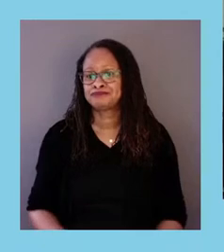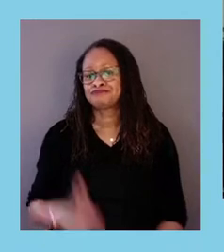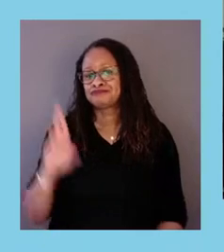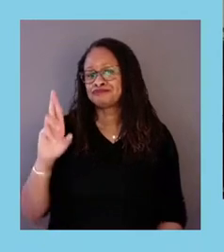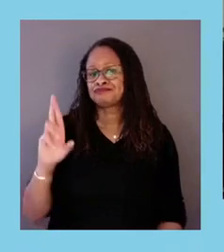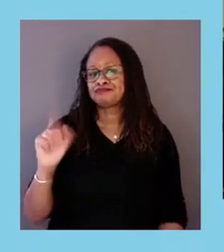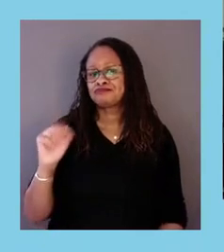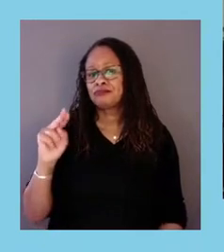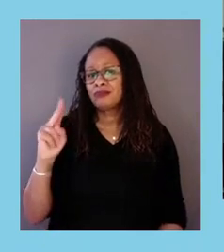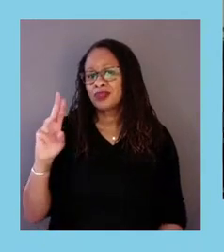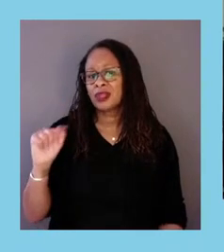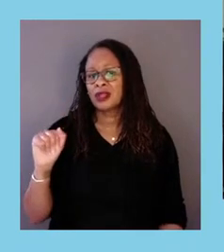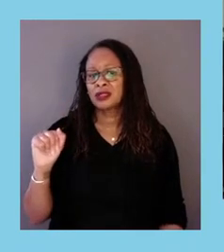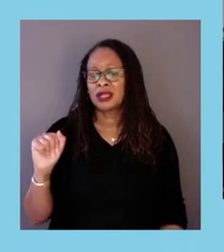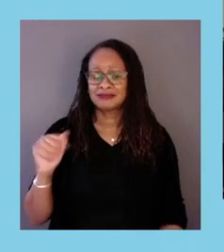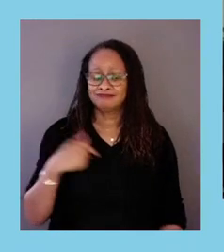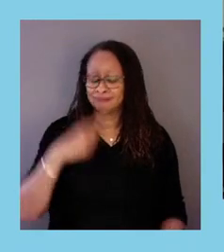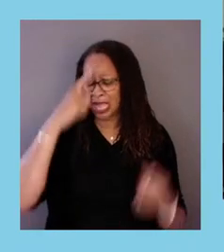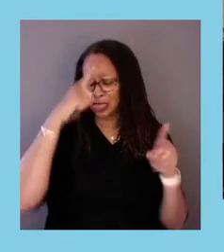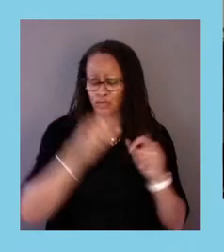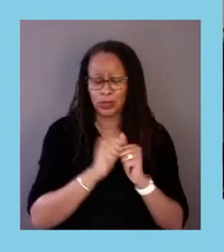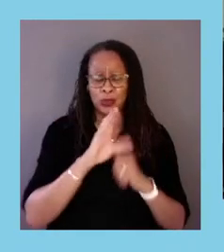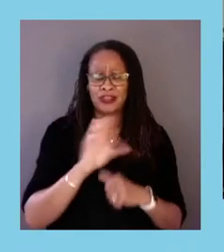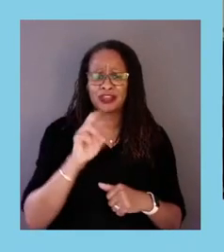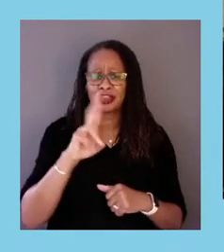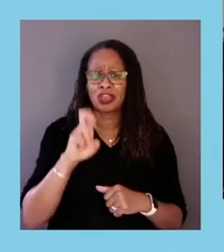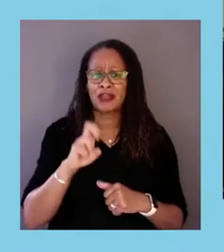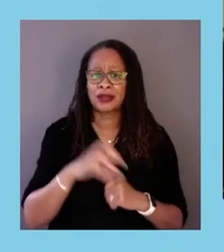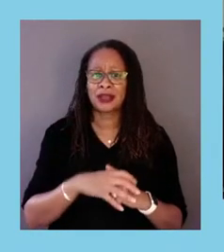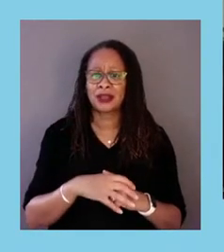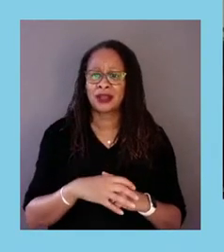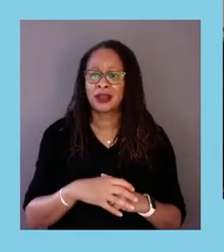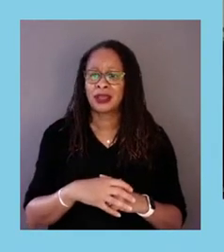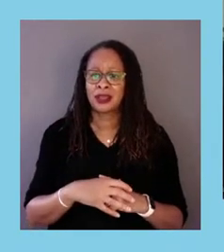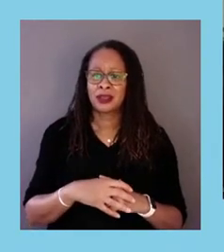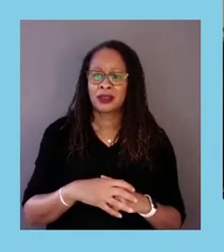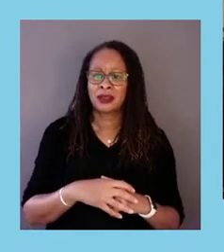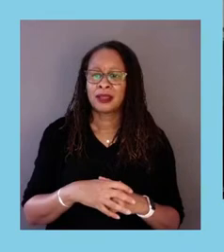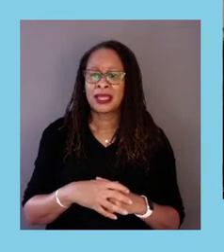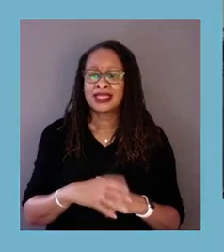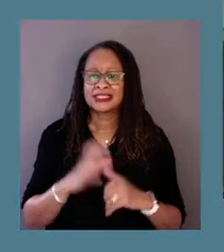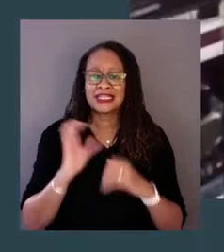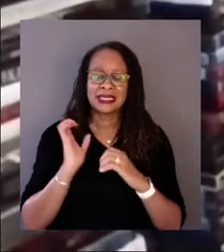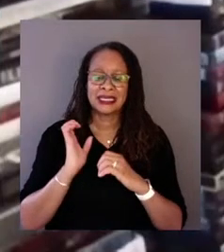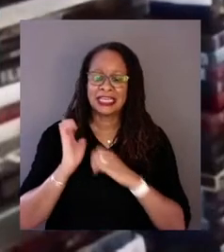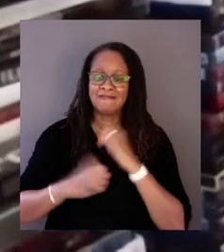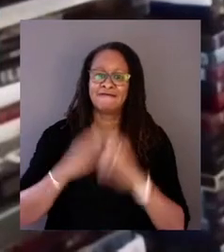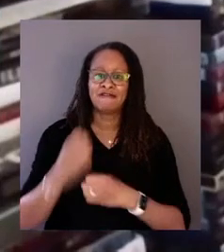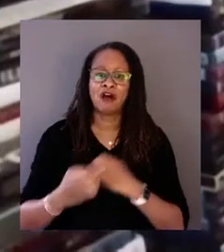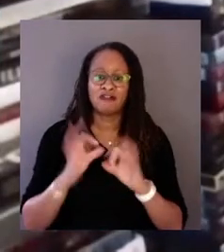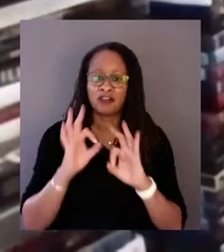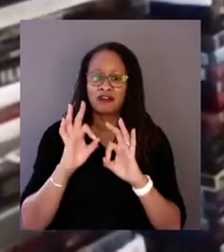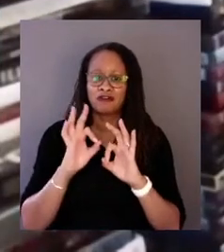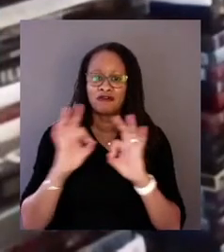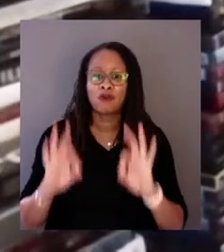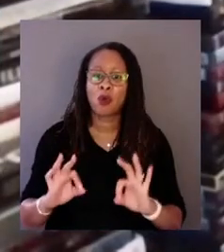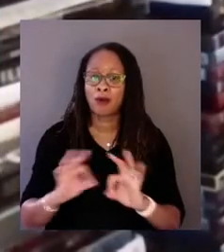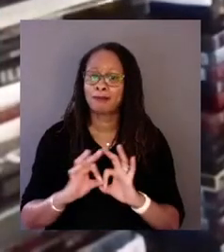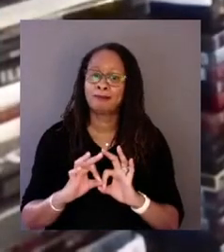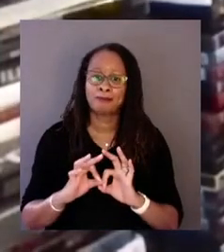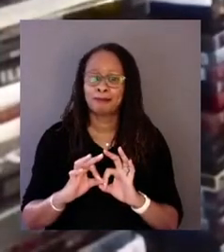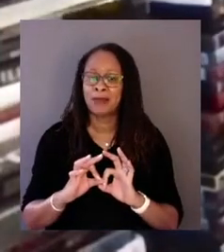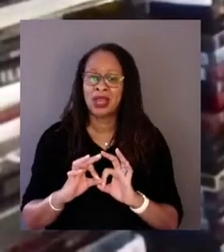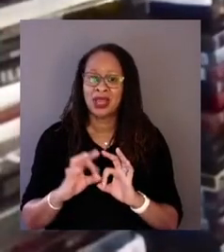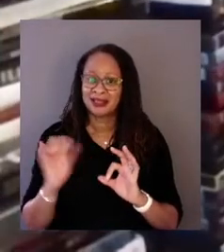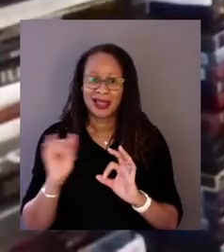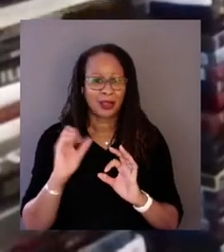agree with you, Carrie. I mean, it's evolving pains, right? It's an evolving form, like all forms of art. You have to evolve or not